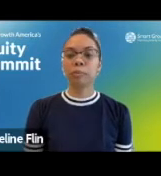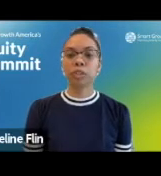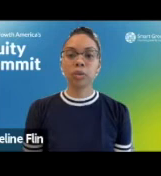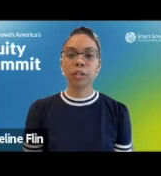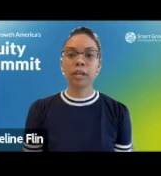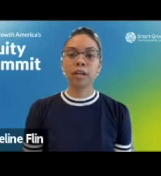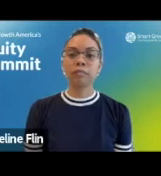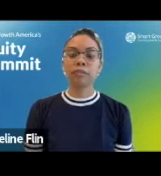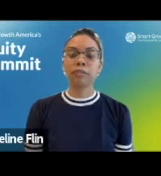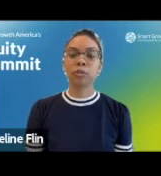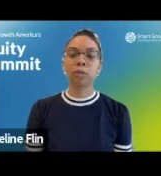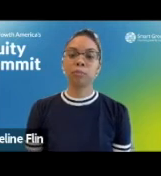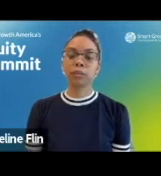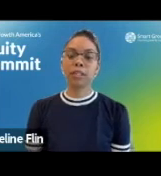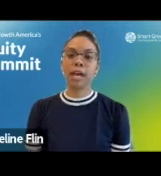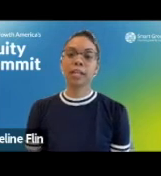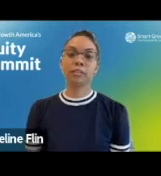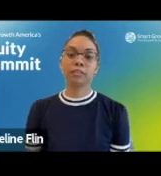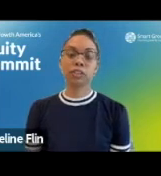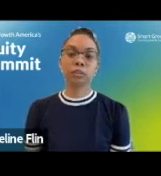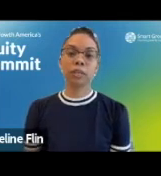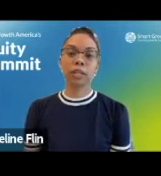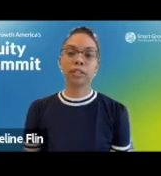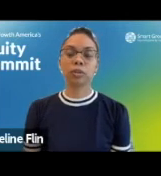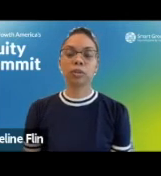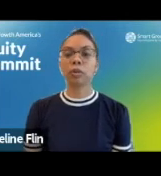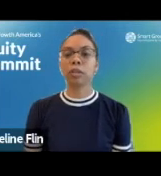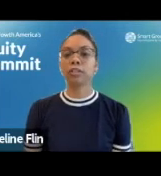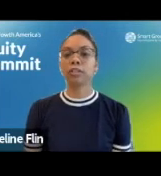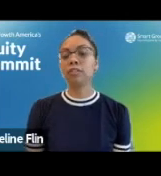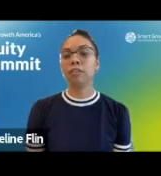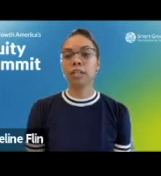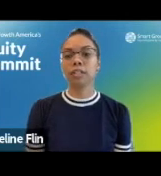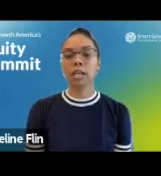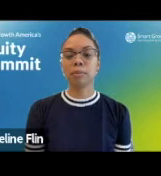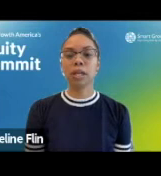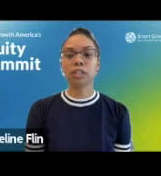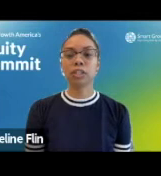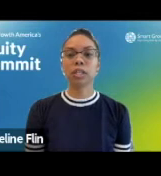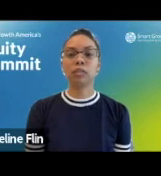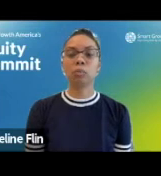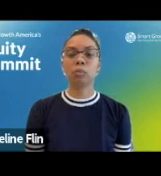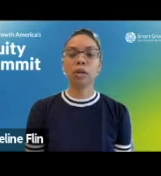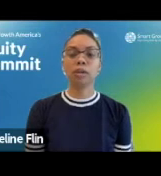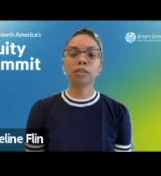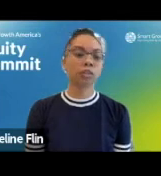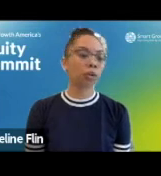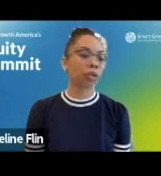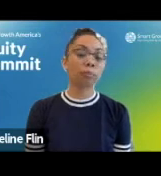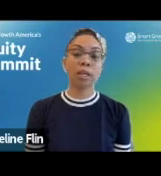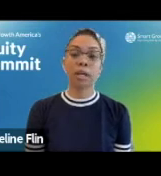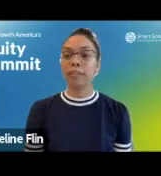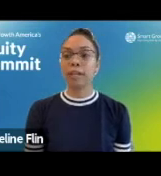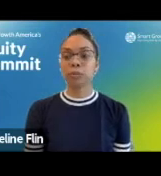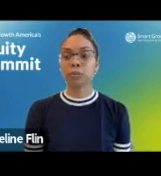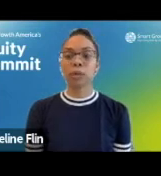was where a majority of those boat building activities took place. So there was significant contamination in the water, in the